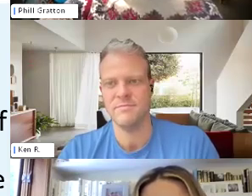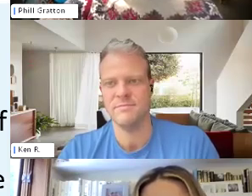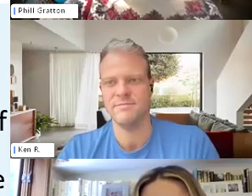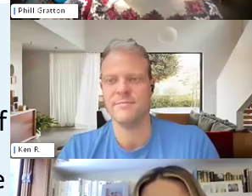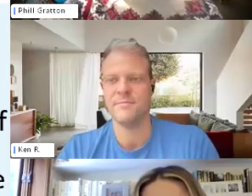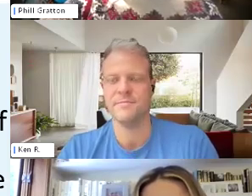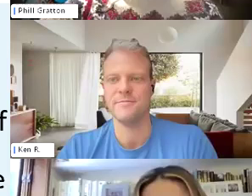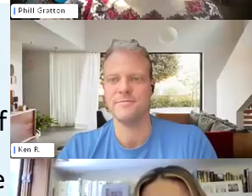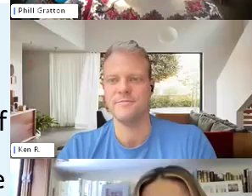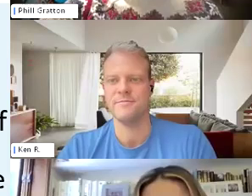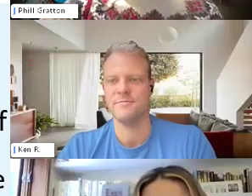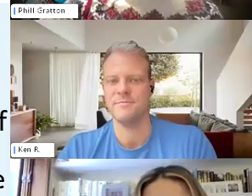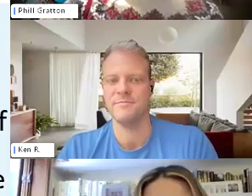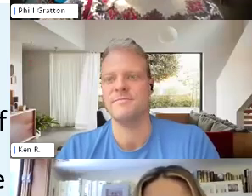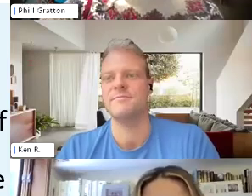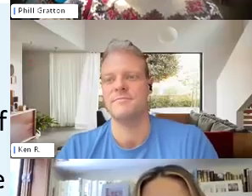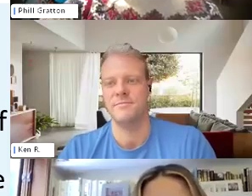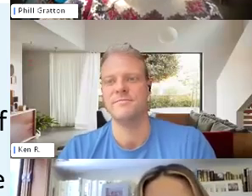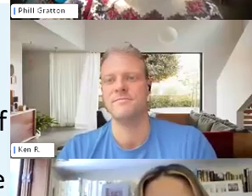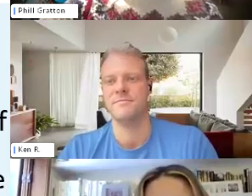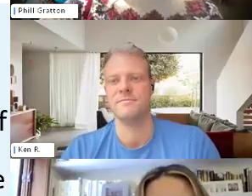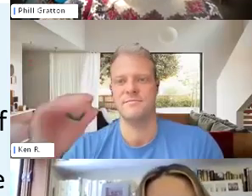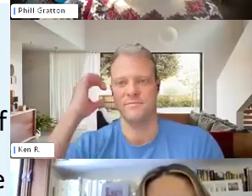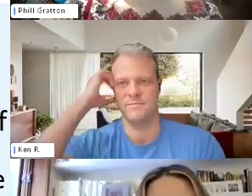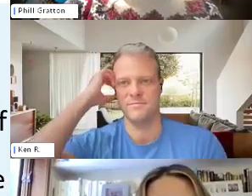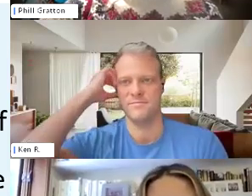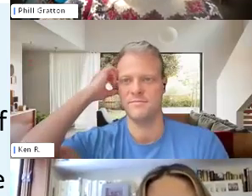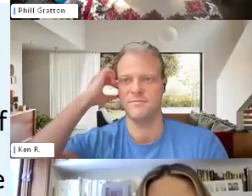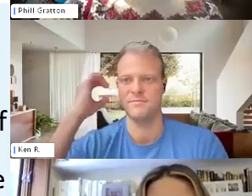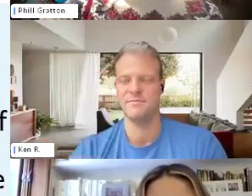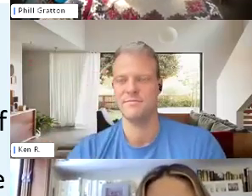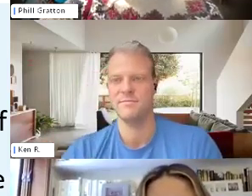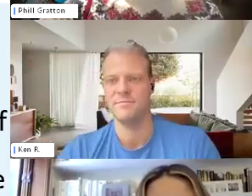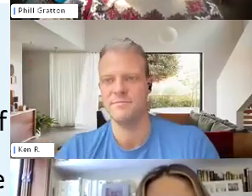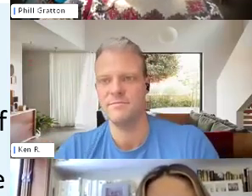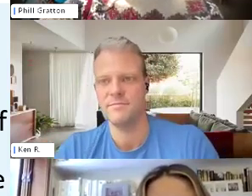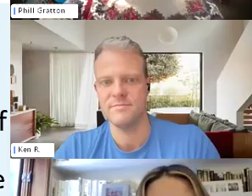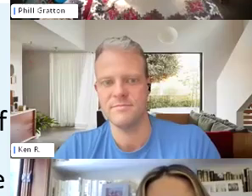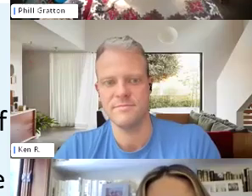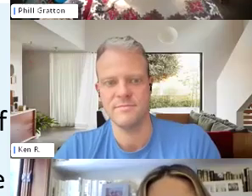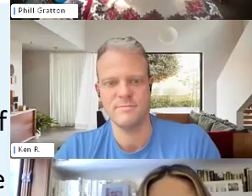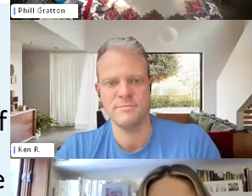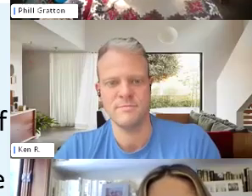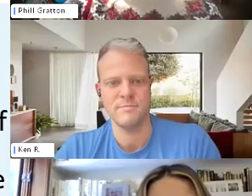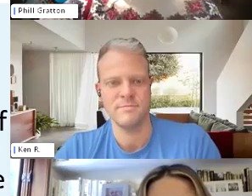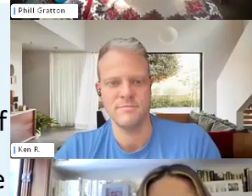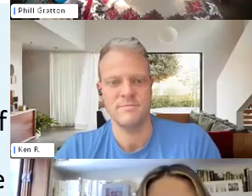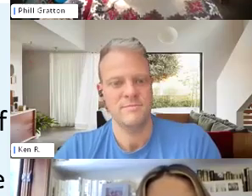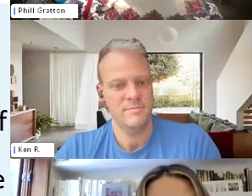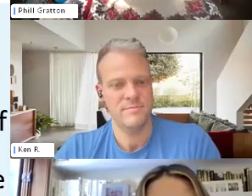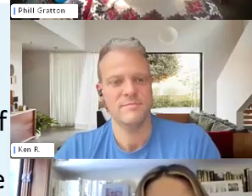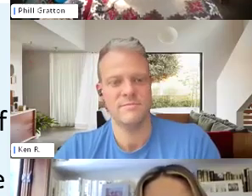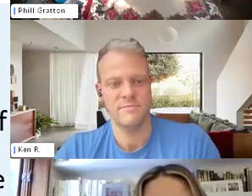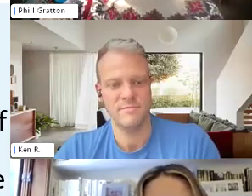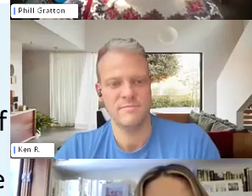change how you see things, the speaker view or the gallery view. You can use the little grid icon at the top right of